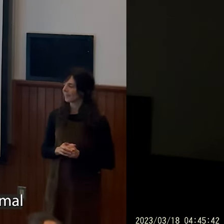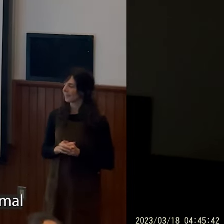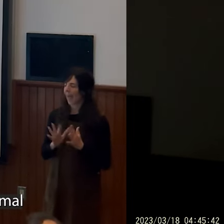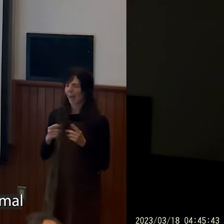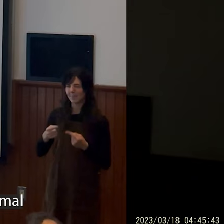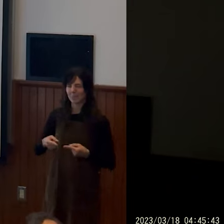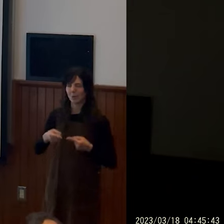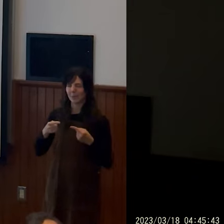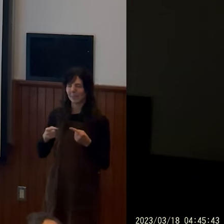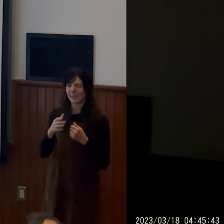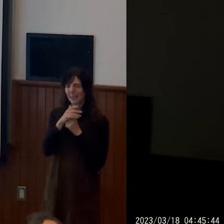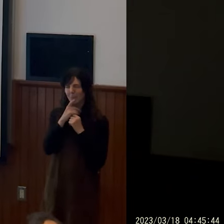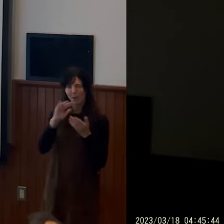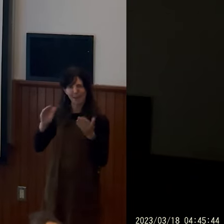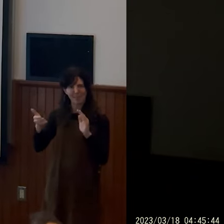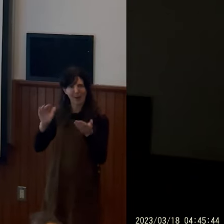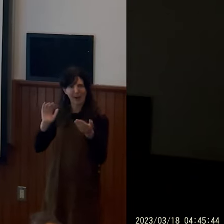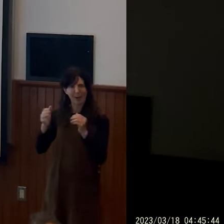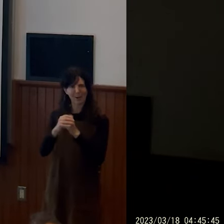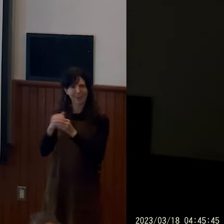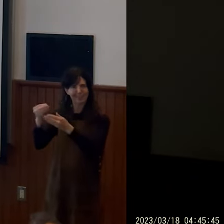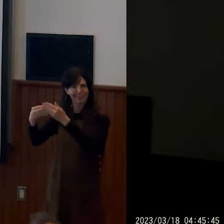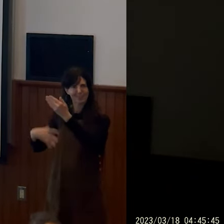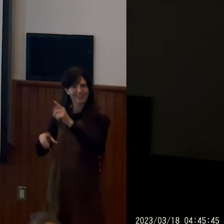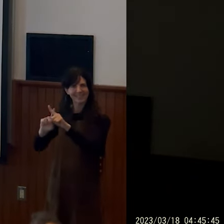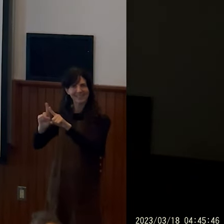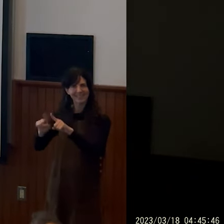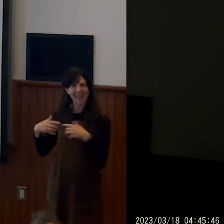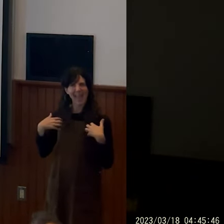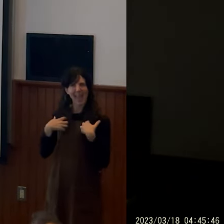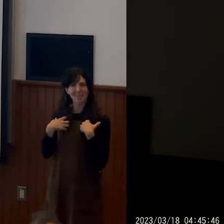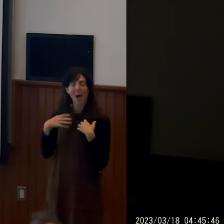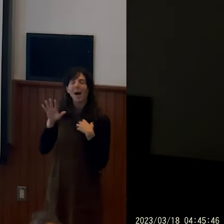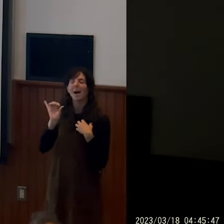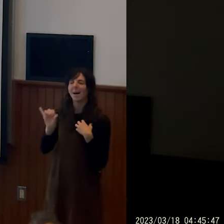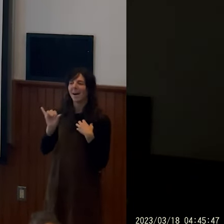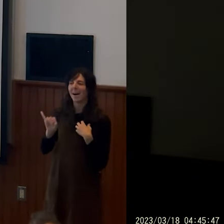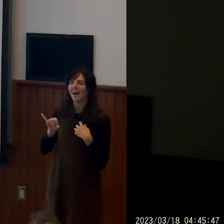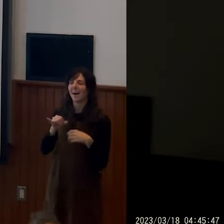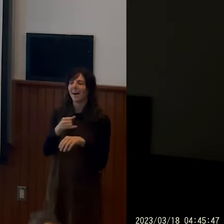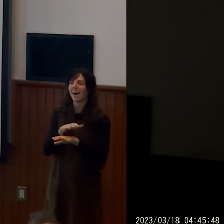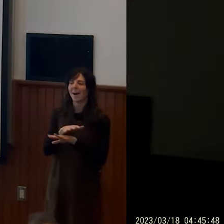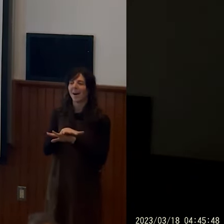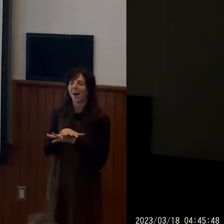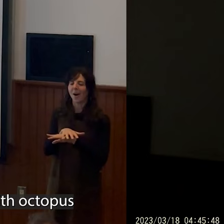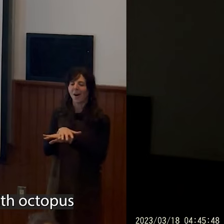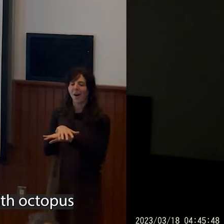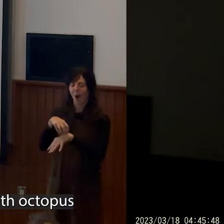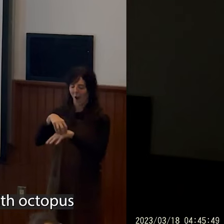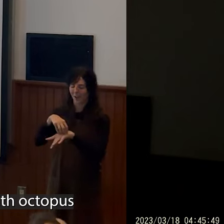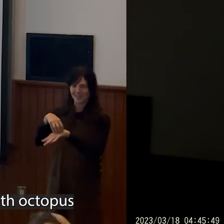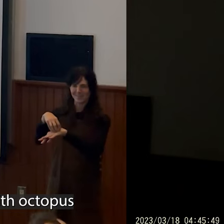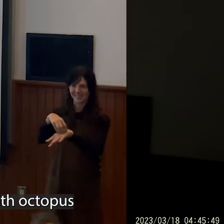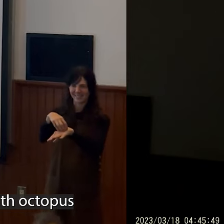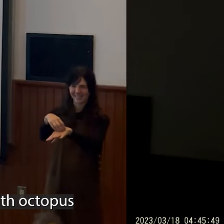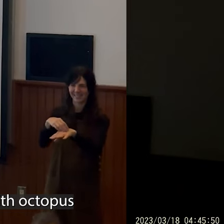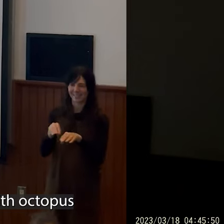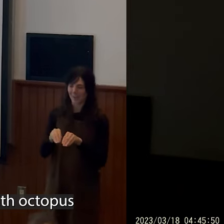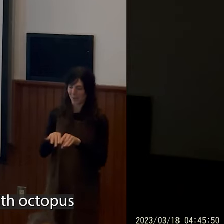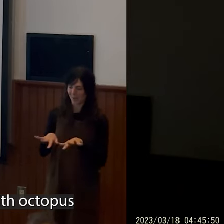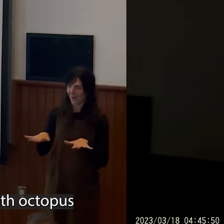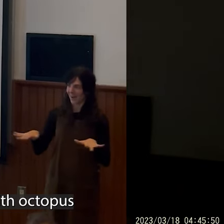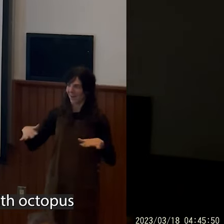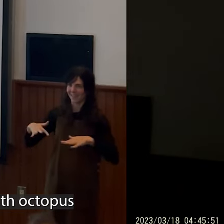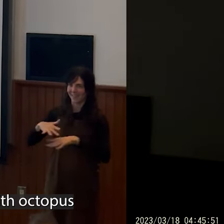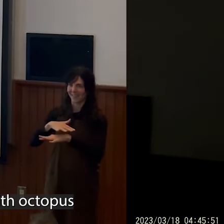there's so many different animals. The octopus. I love octopus. I make, these are all my